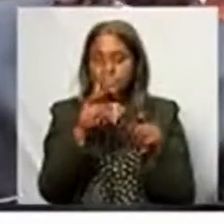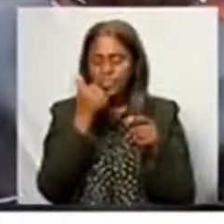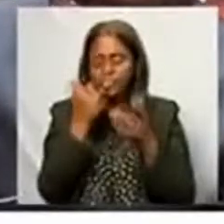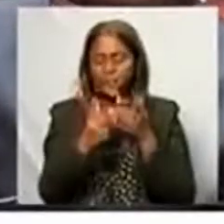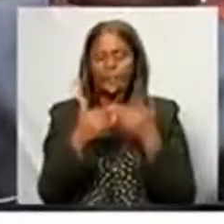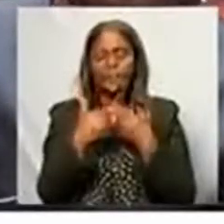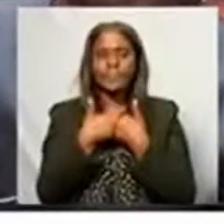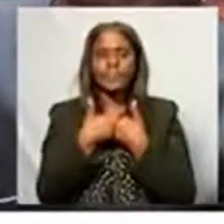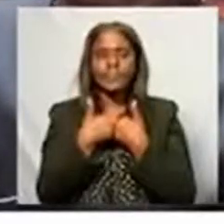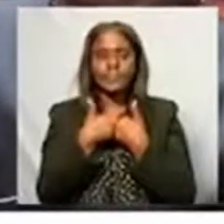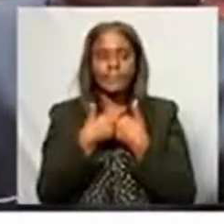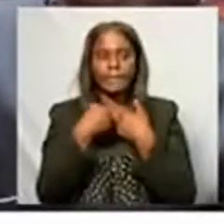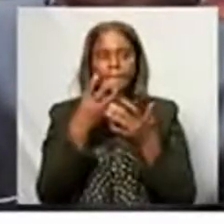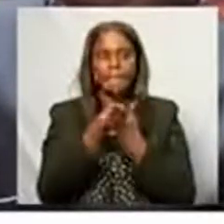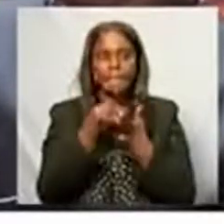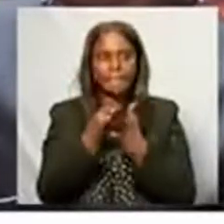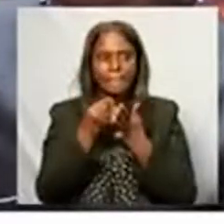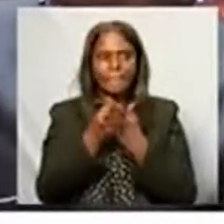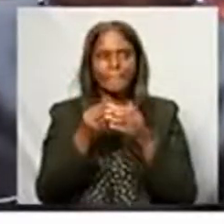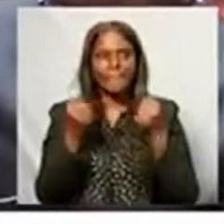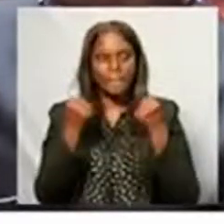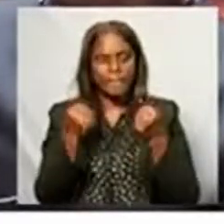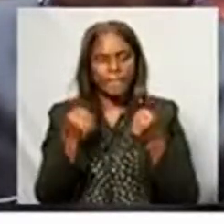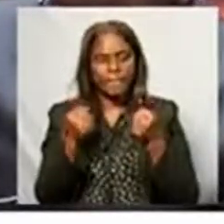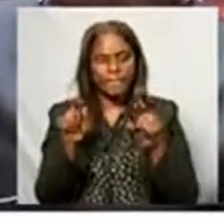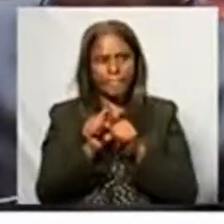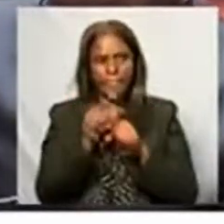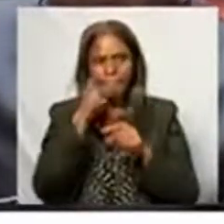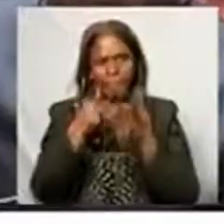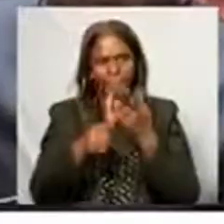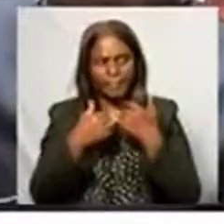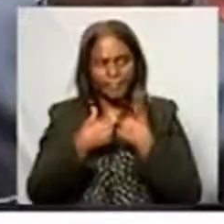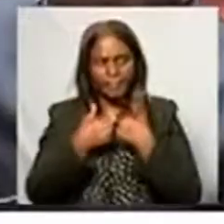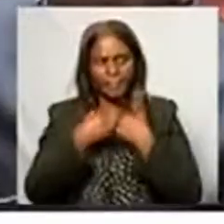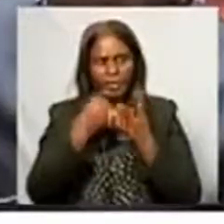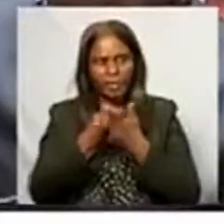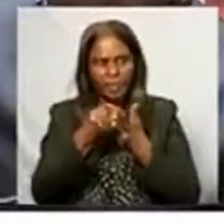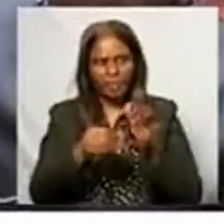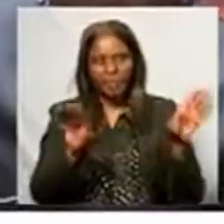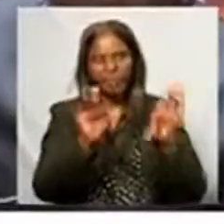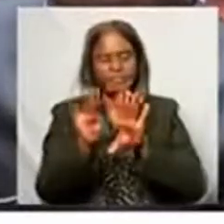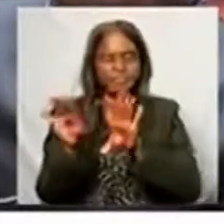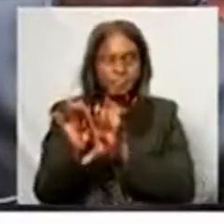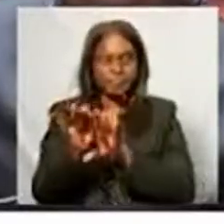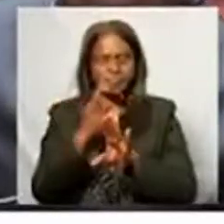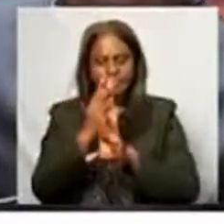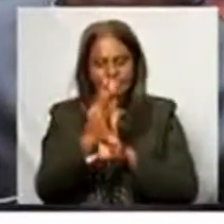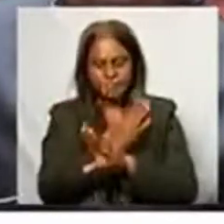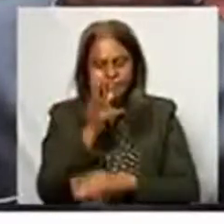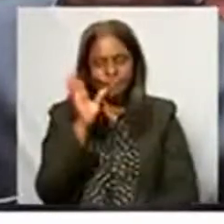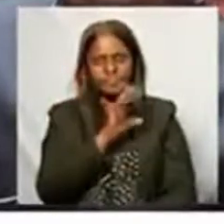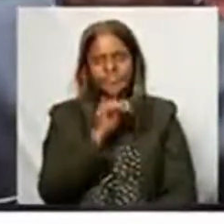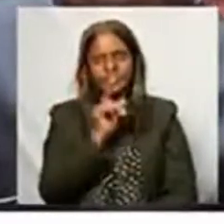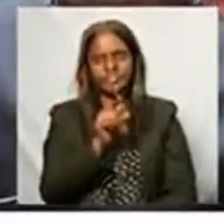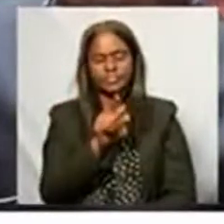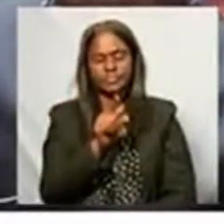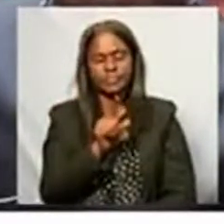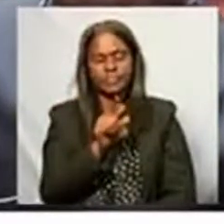have financial muscle. There must be a financial closure before